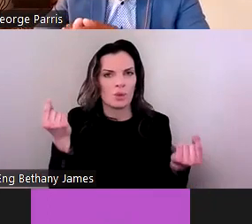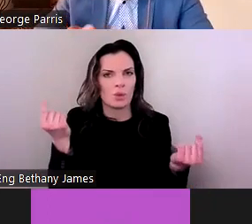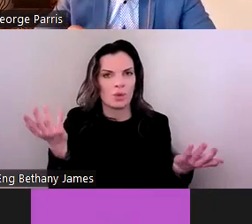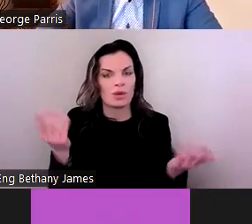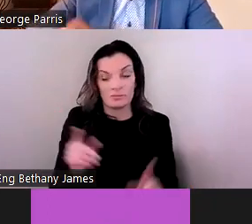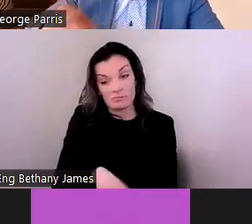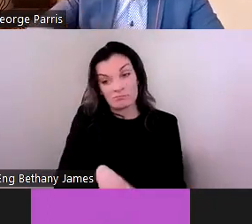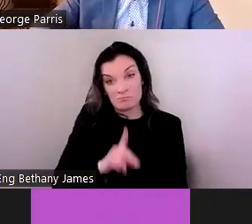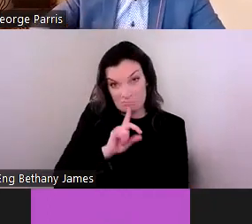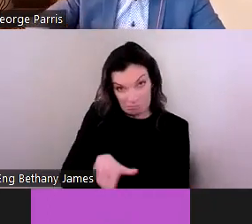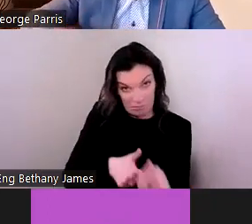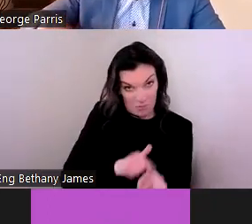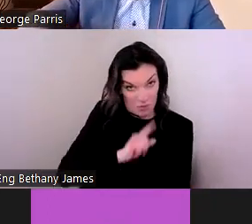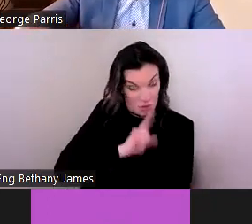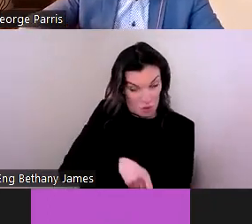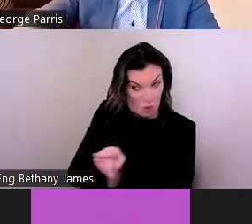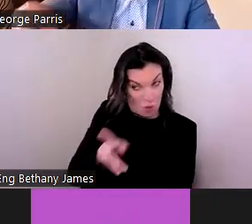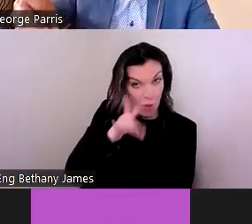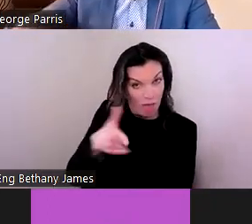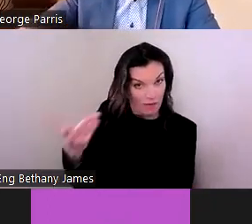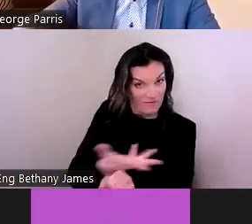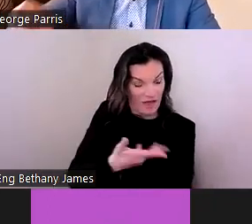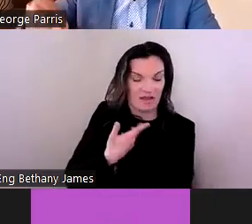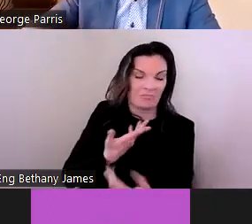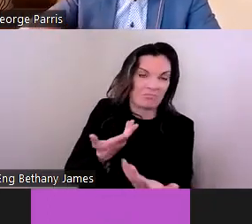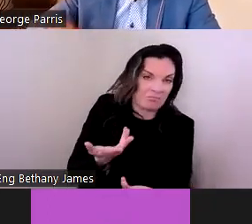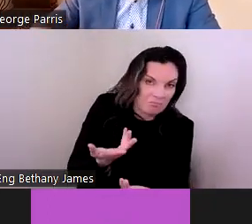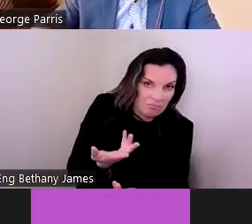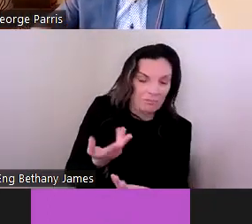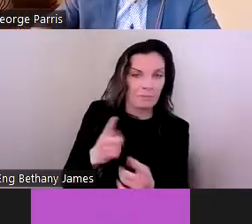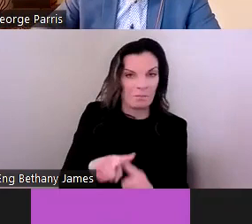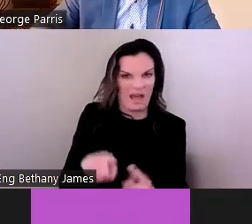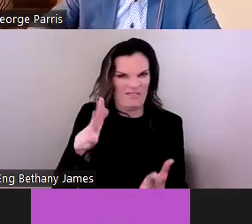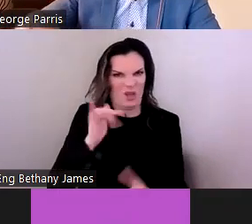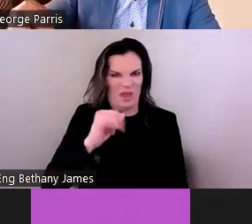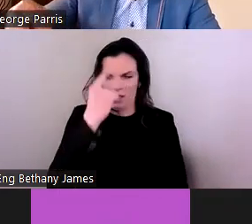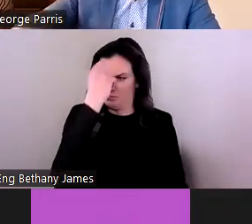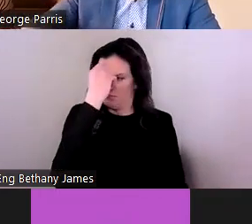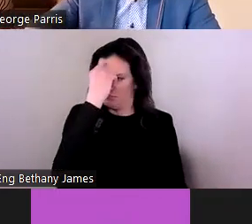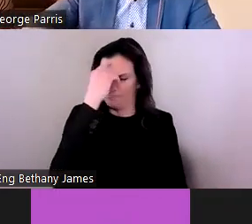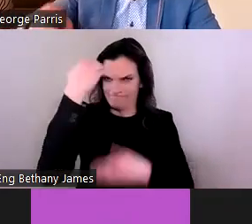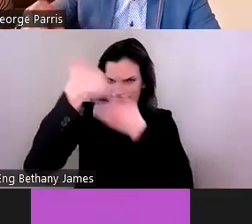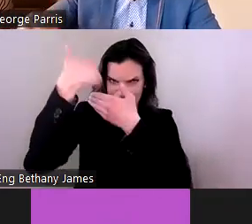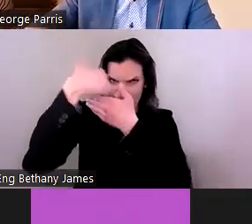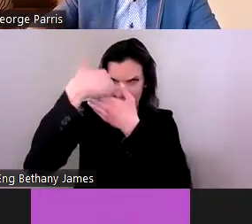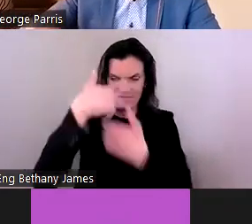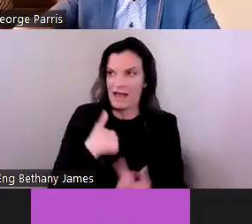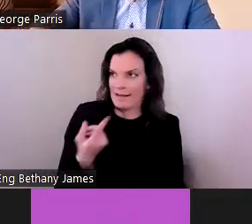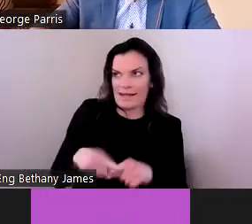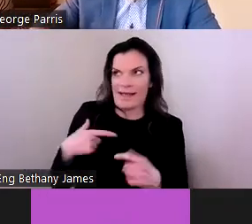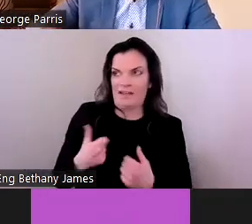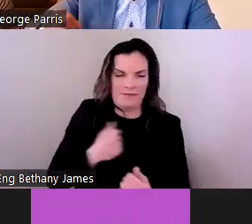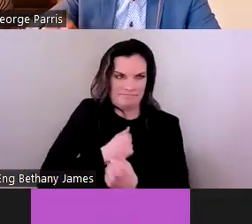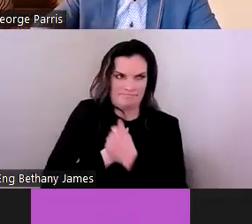with the employer, but it's their perception that if they talk about things at the workplace or give feedback, that they're going to